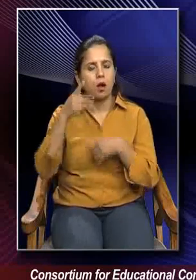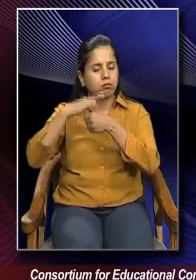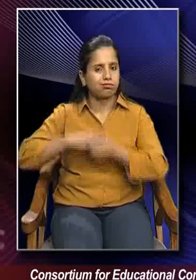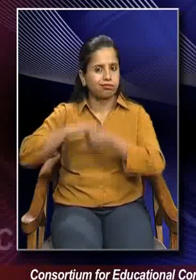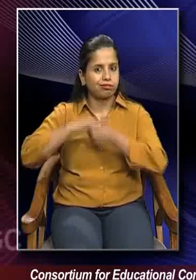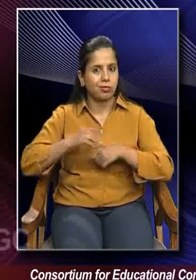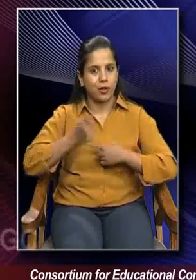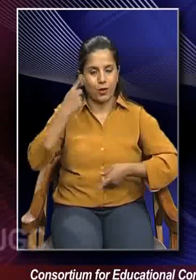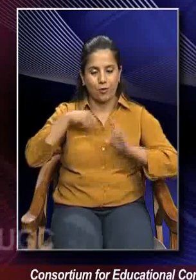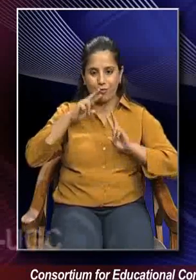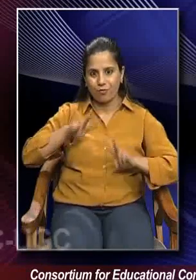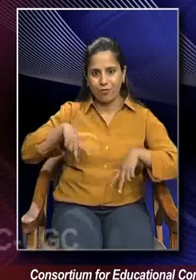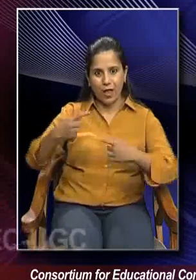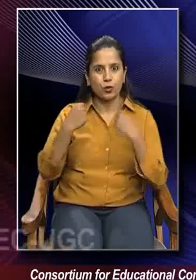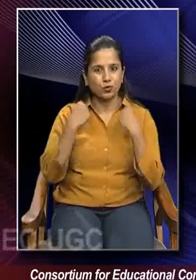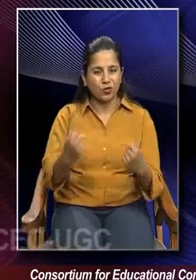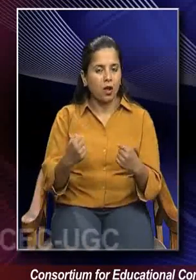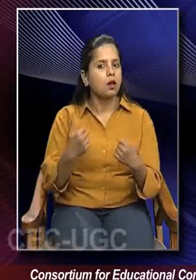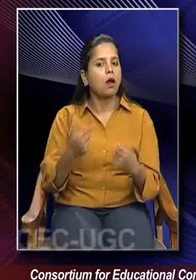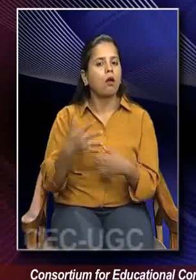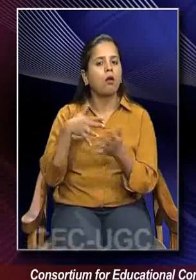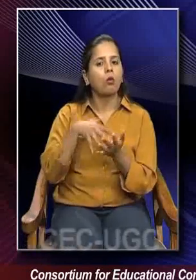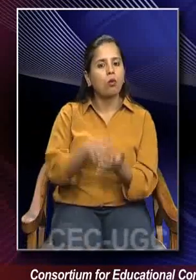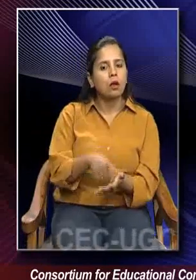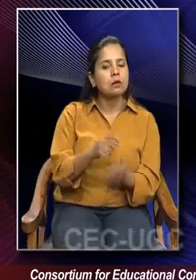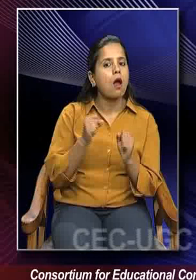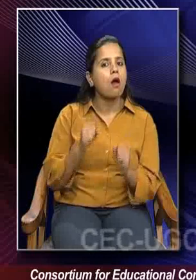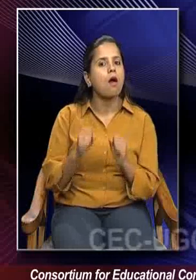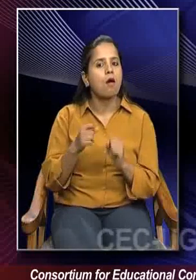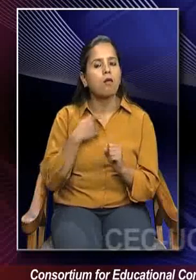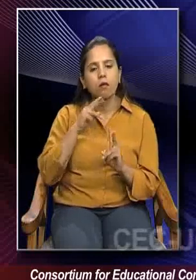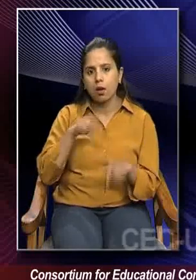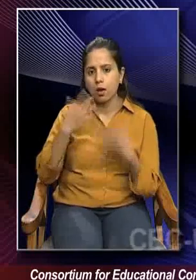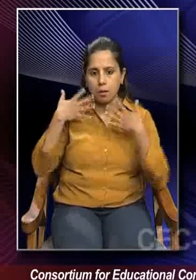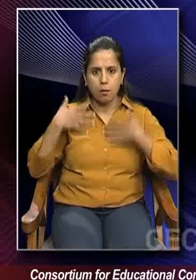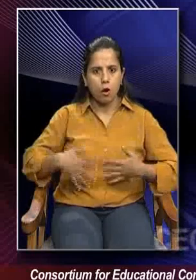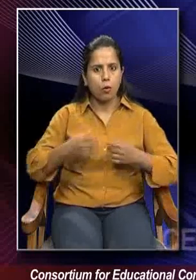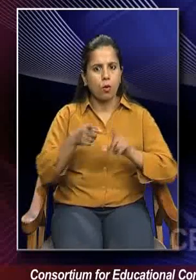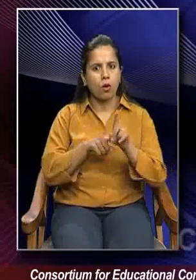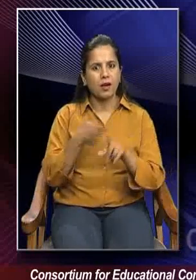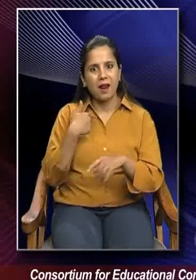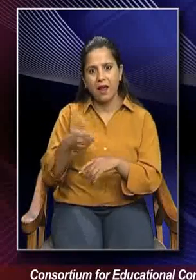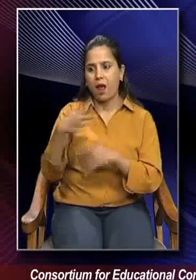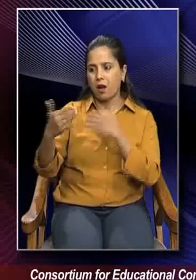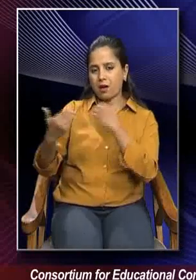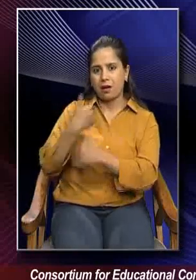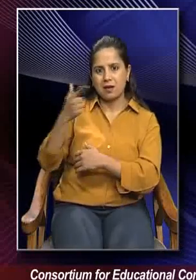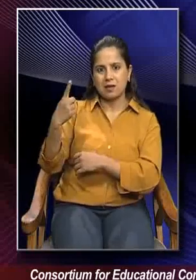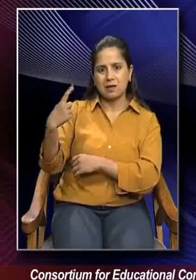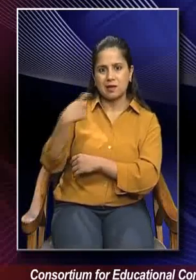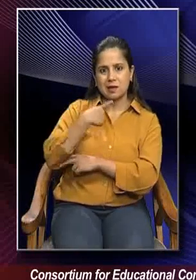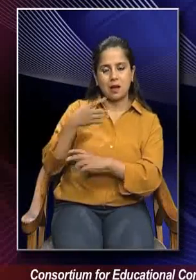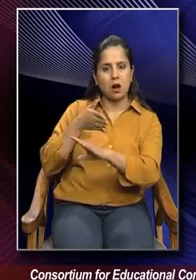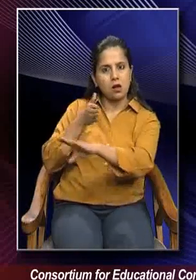immune responses, making it very harder for the body to fight and